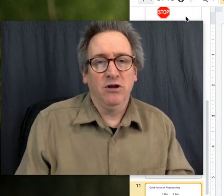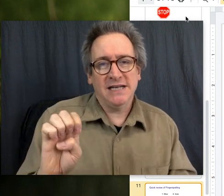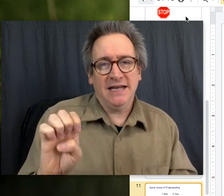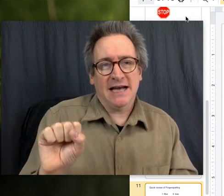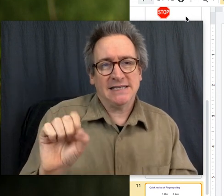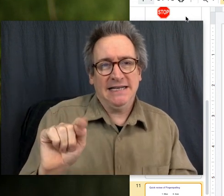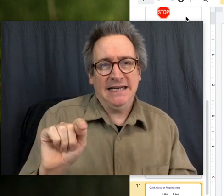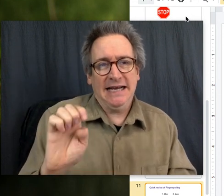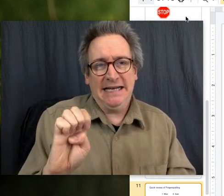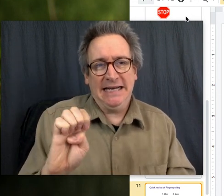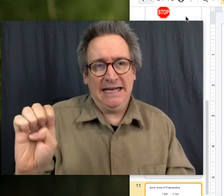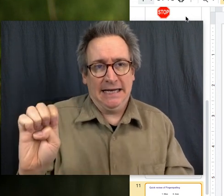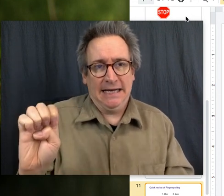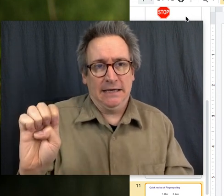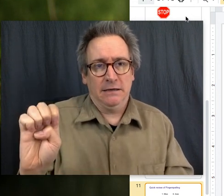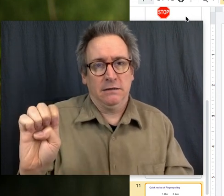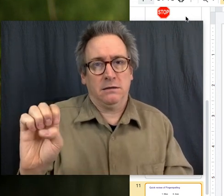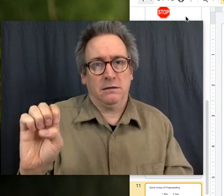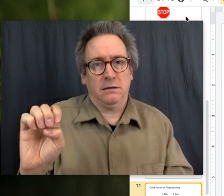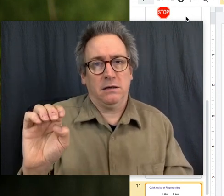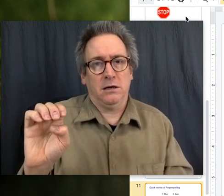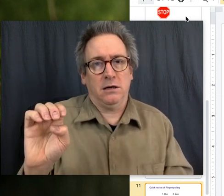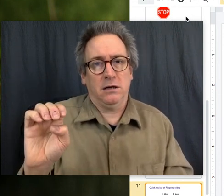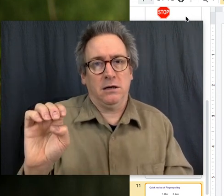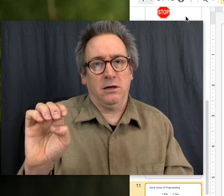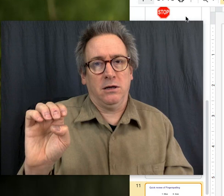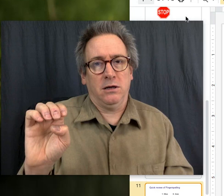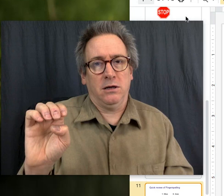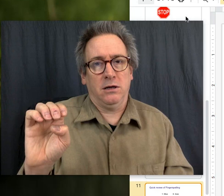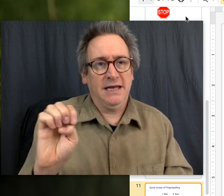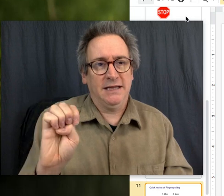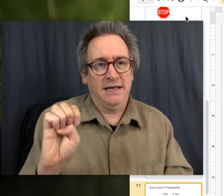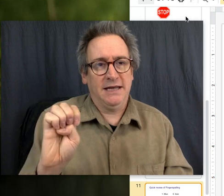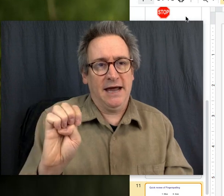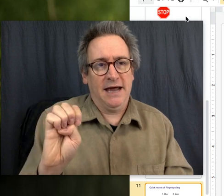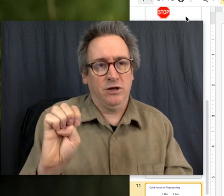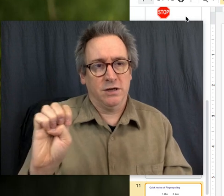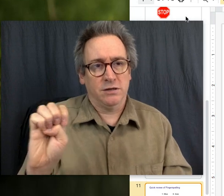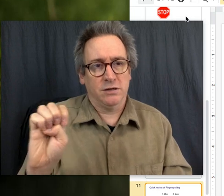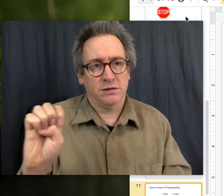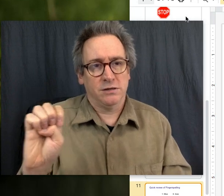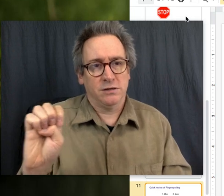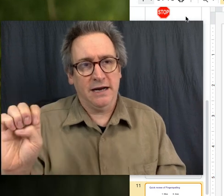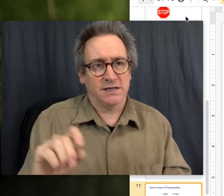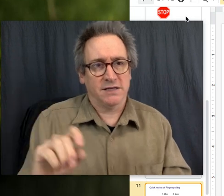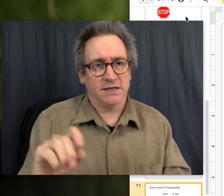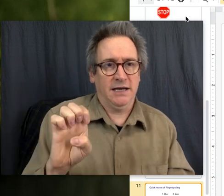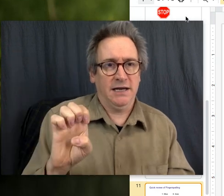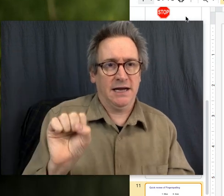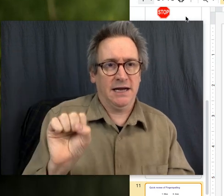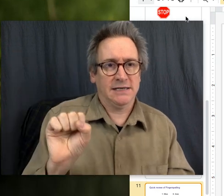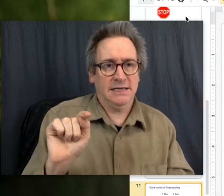You'll notice the E-S-T-E-E. The double E at the end, you can slide it off to the